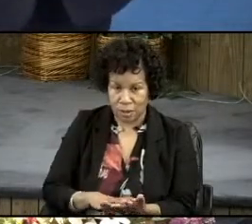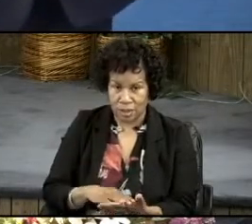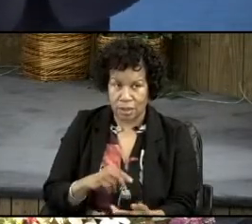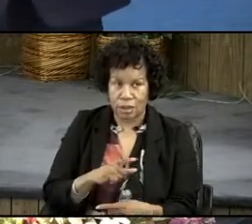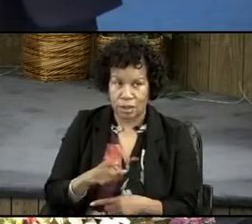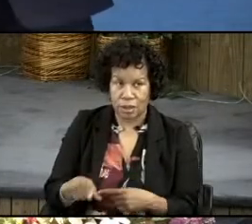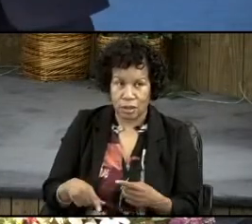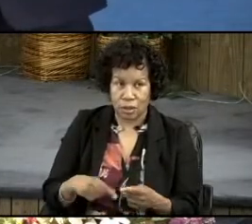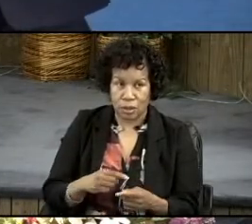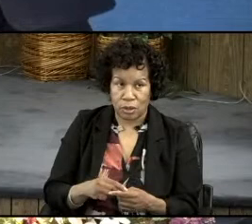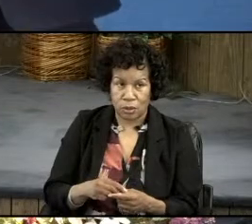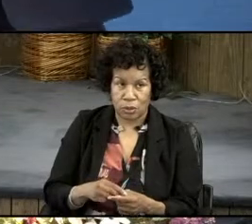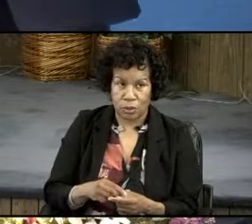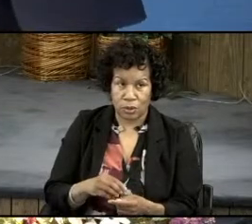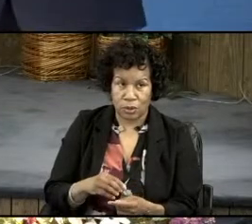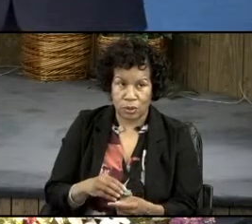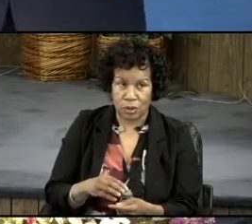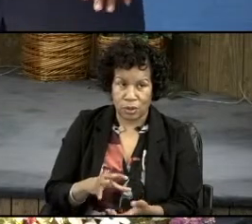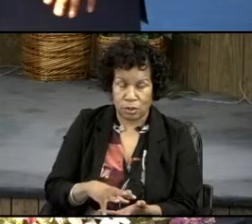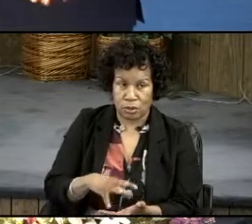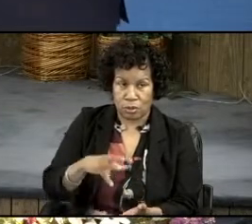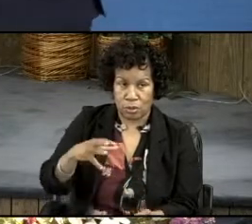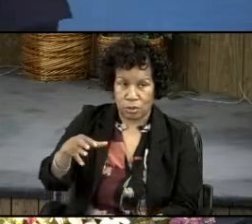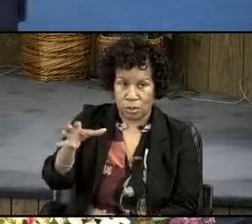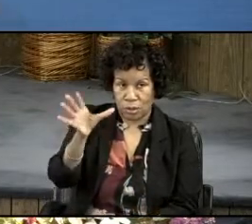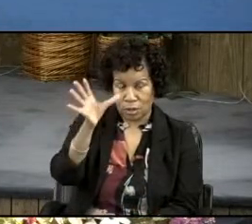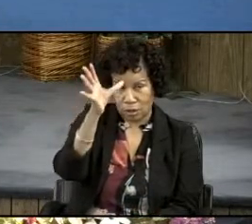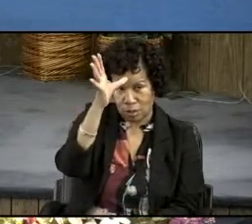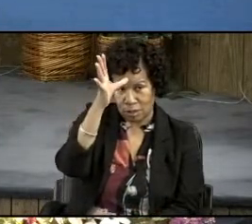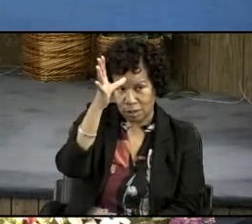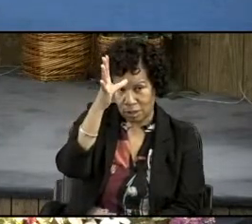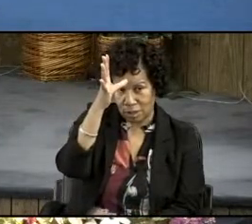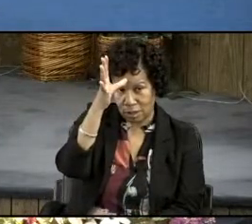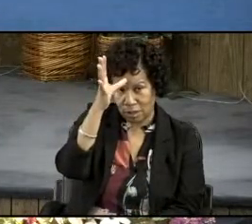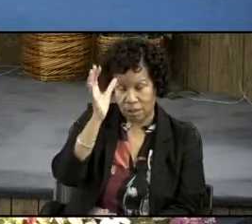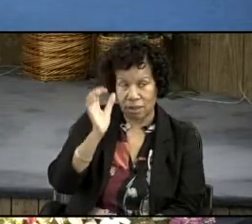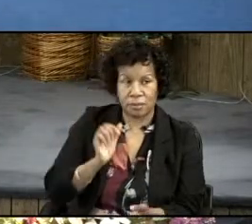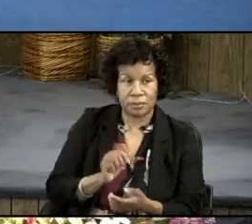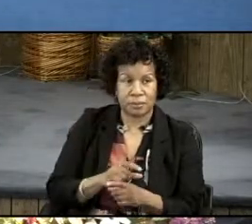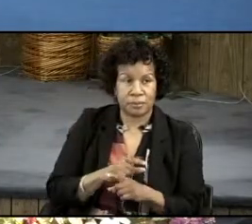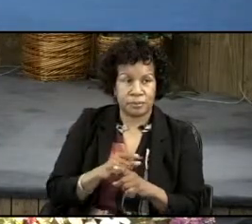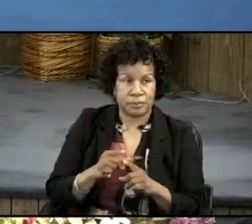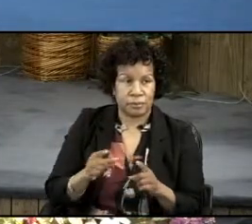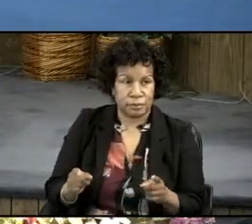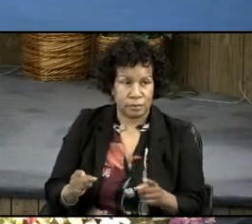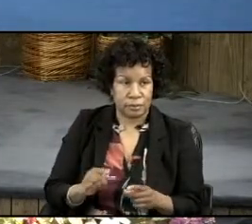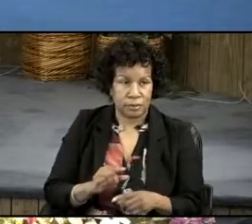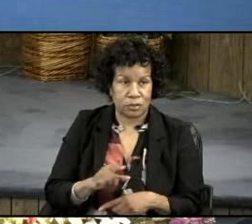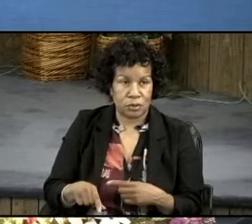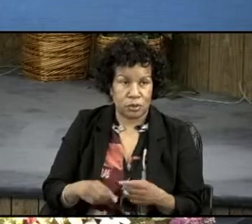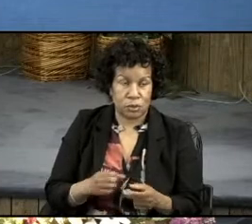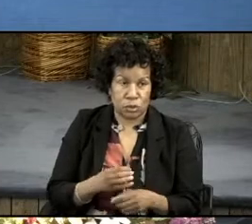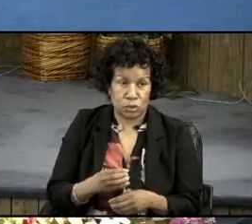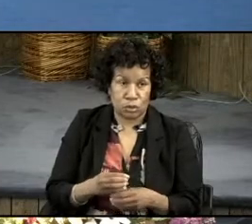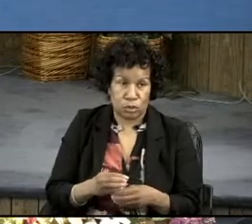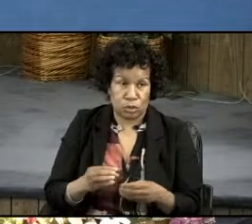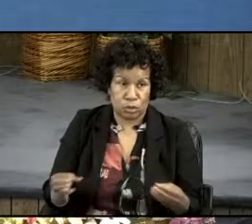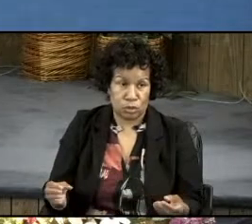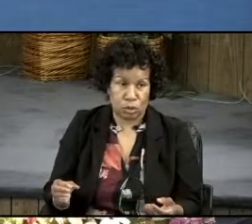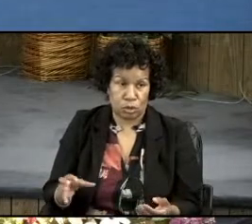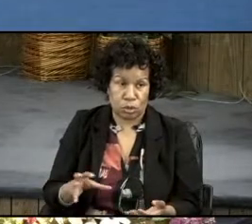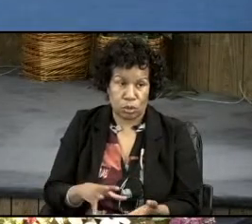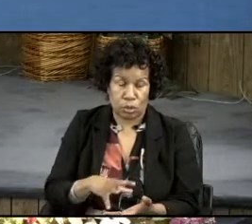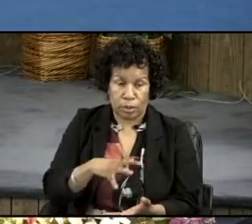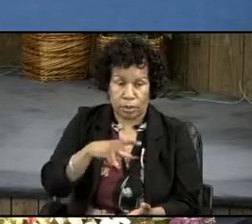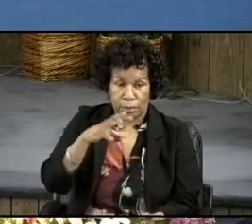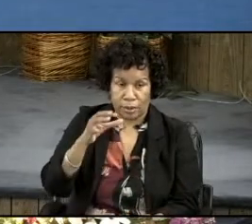a paint size, see, I can formulate a plan and figure out how to get him. But when he's so big that I have no